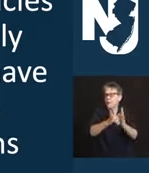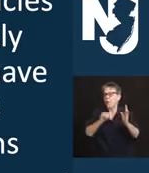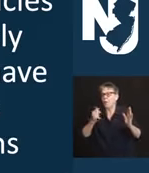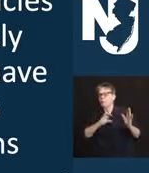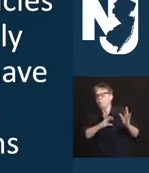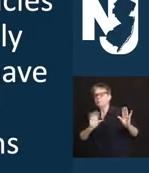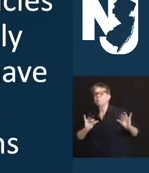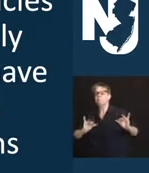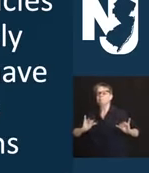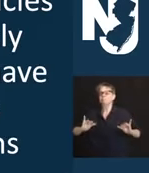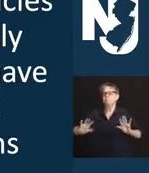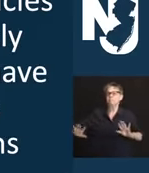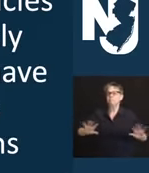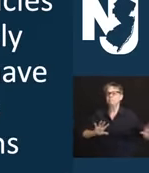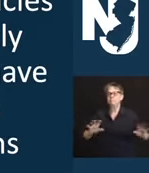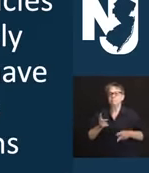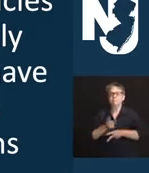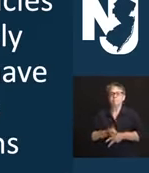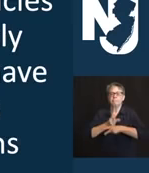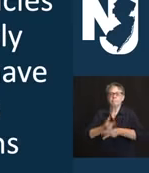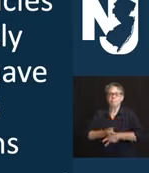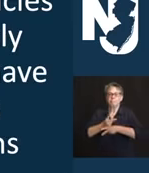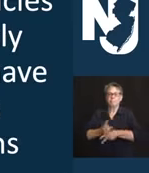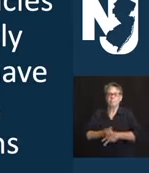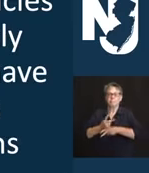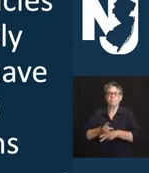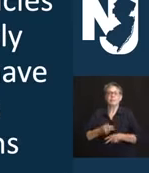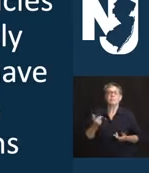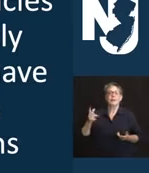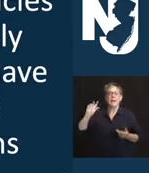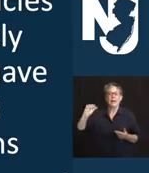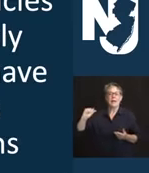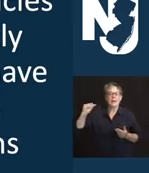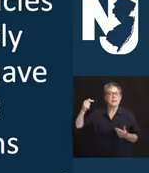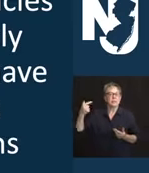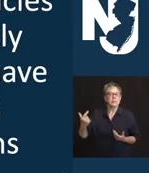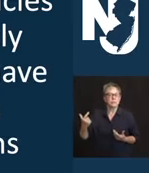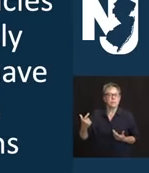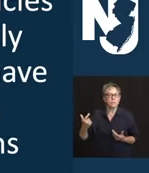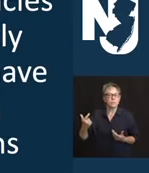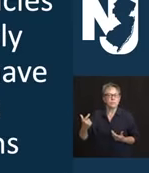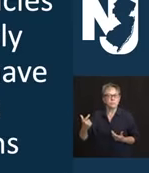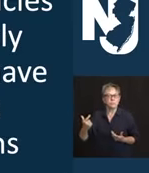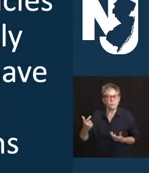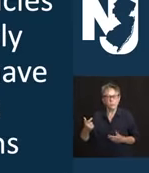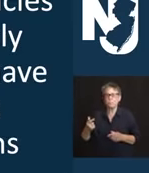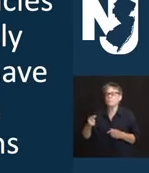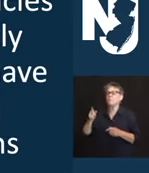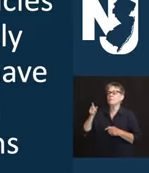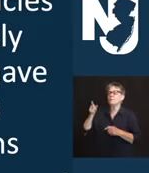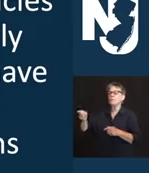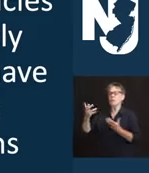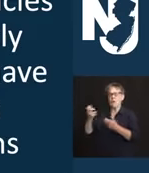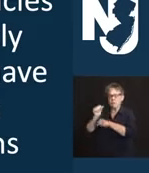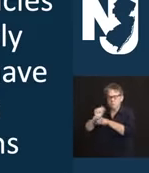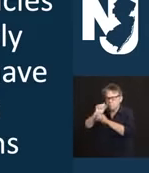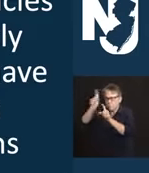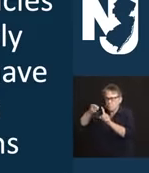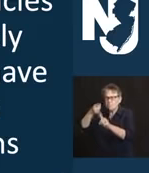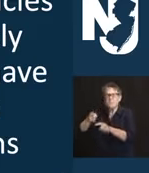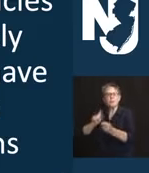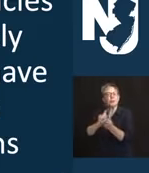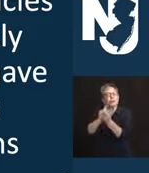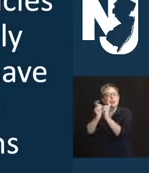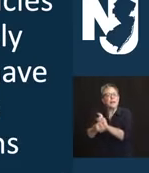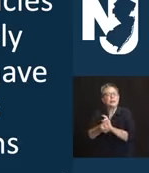Attorney General's previous work to change the culture of policing across our state, including his directive from 10 days ago,